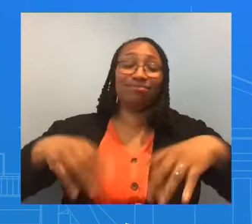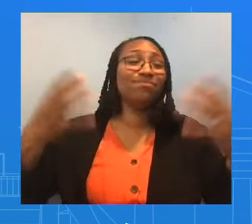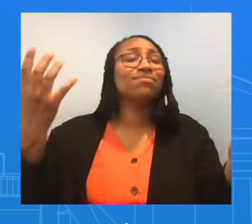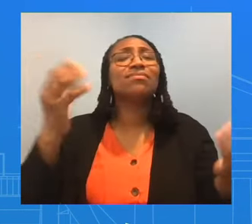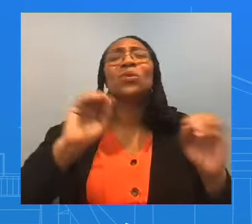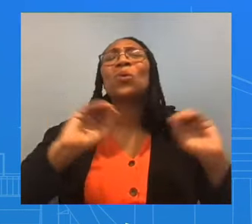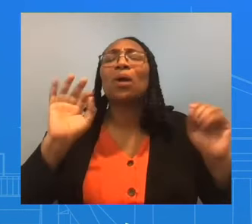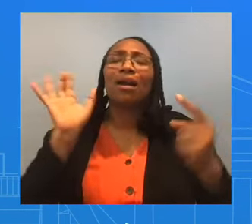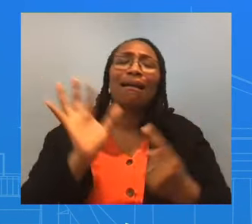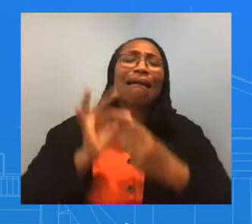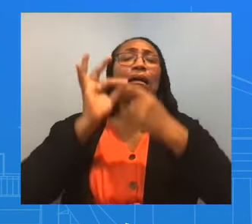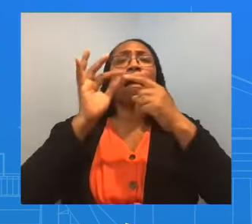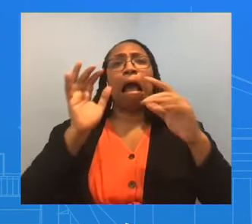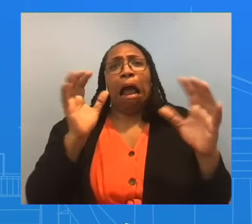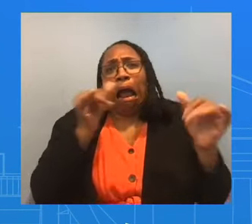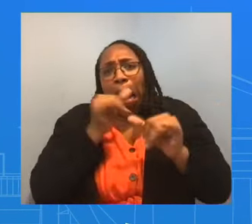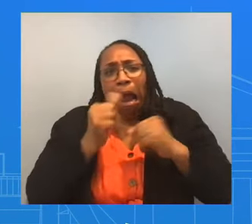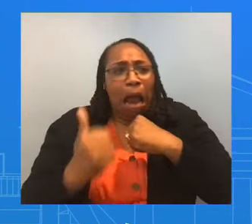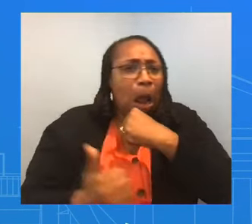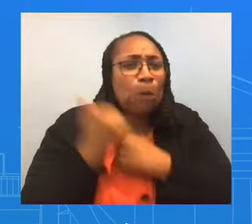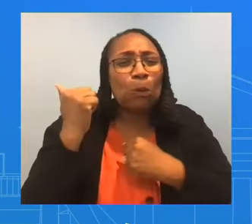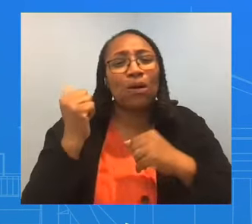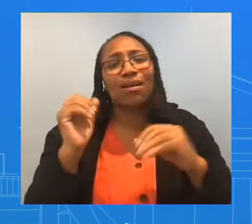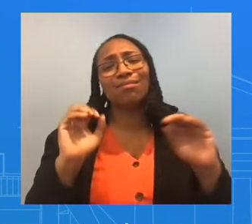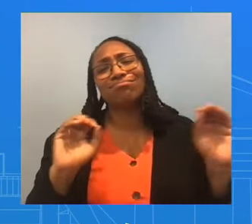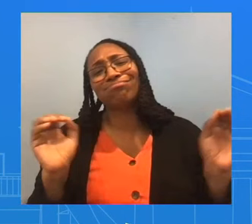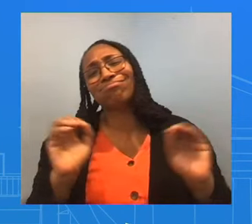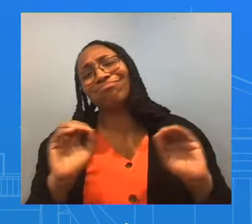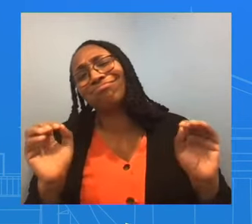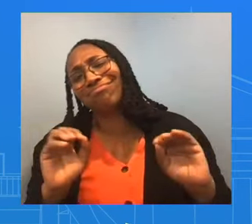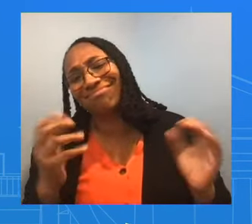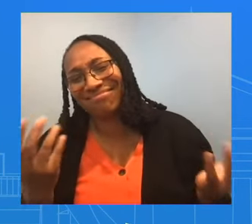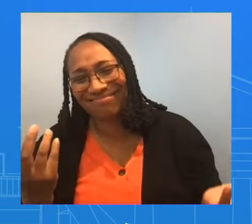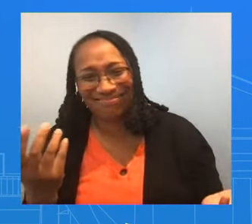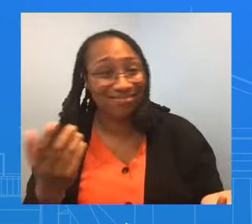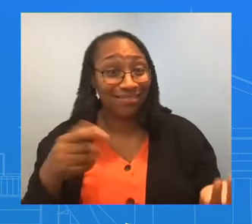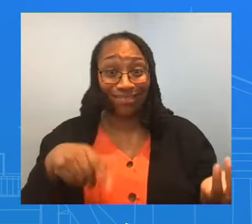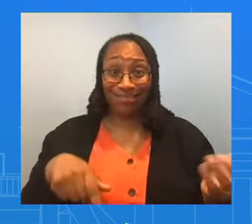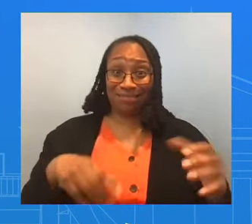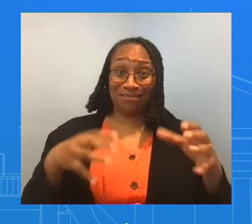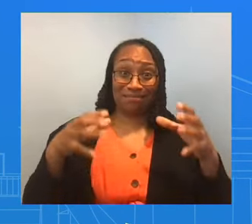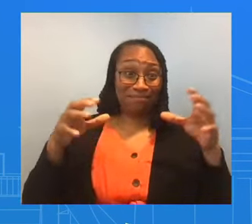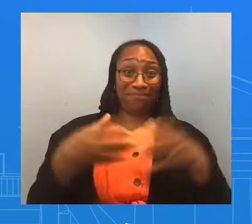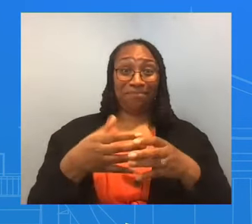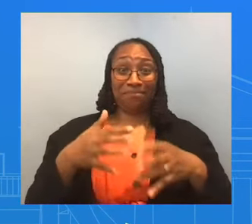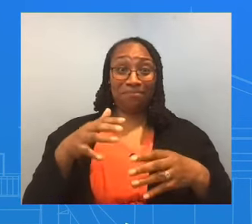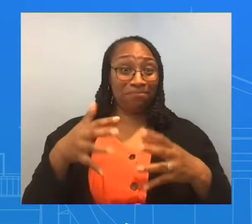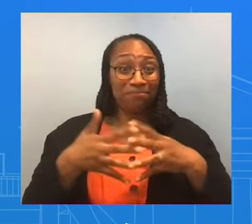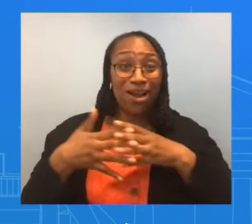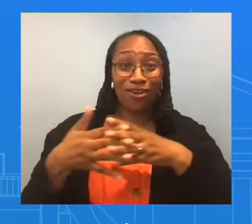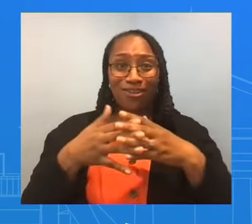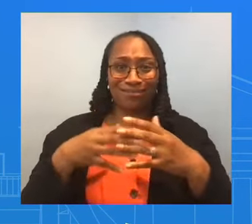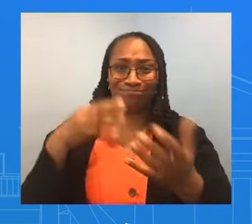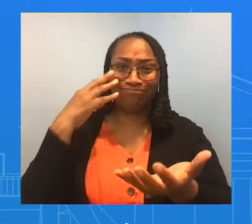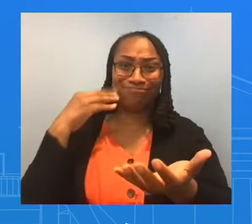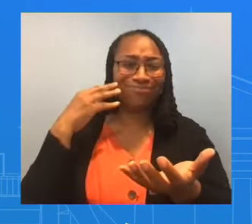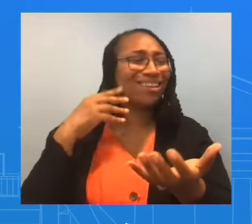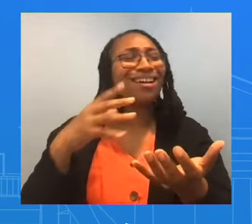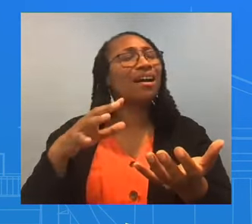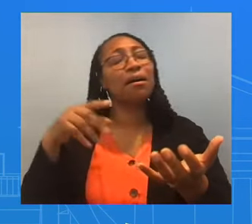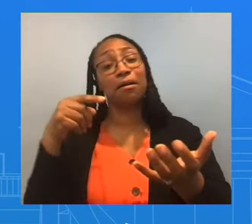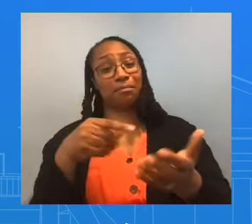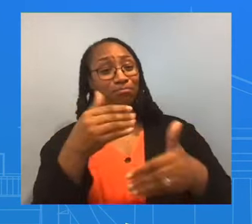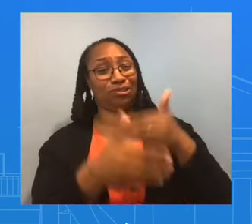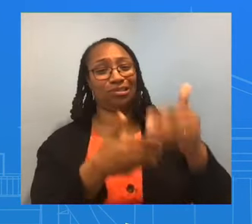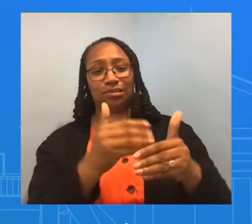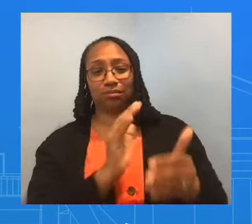as we were able to hear from the physician about where the president's status was today, we certainly shared